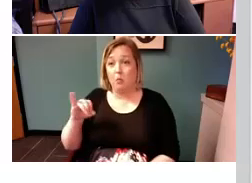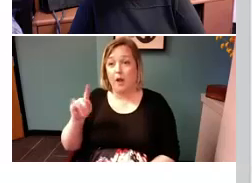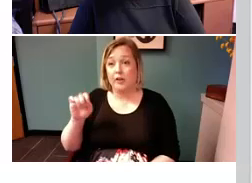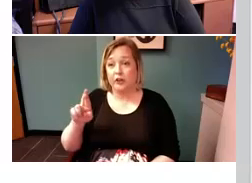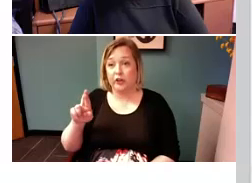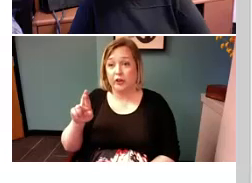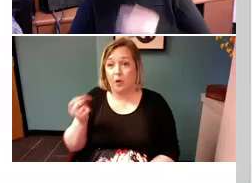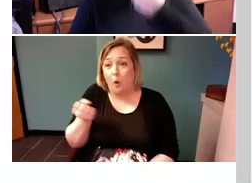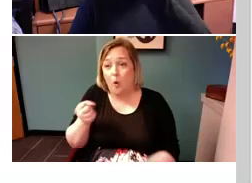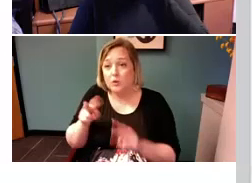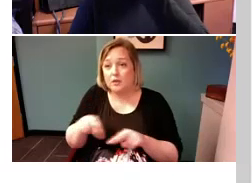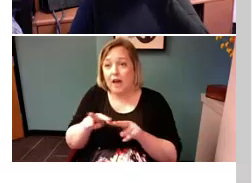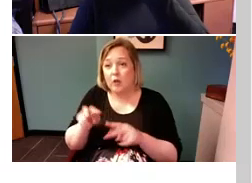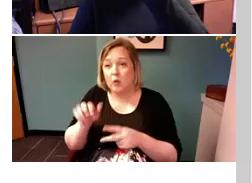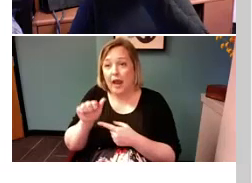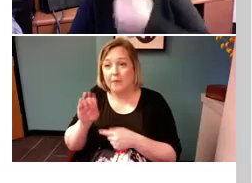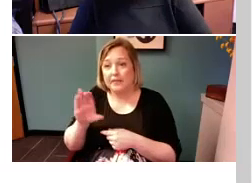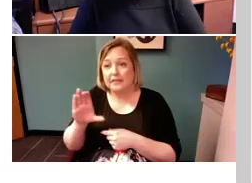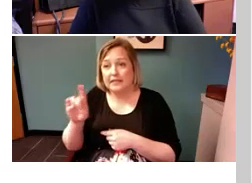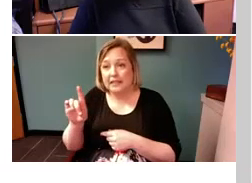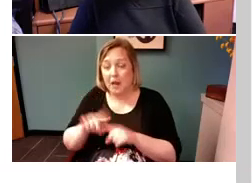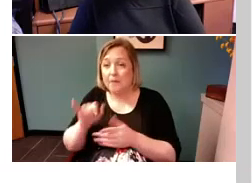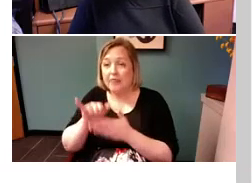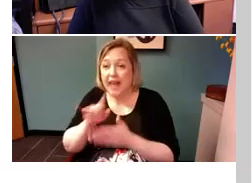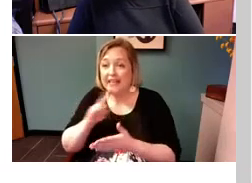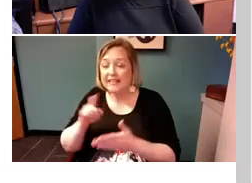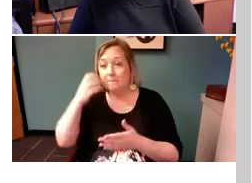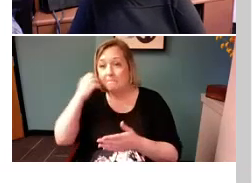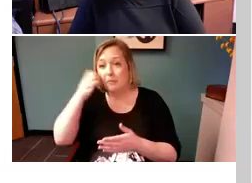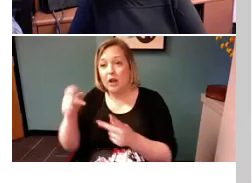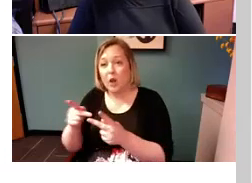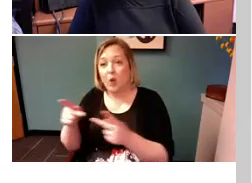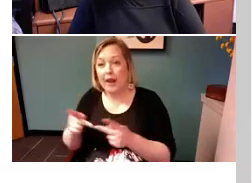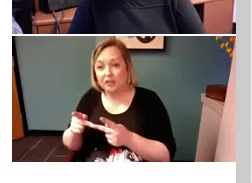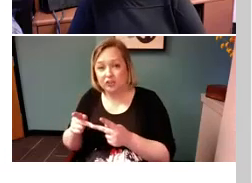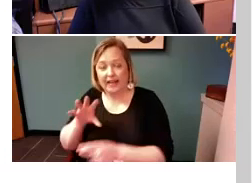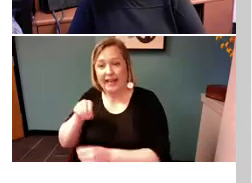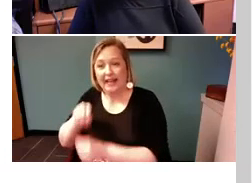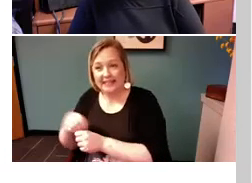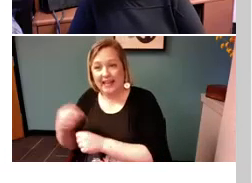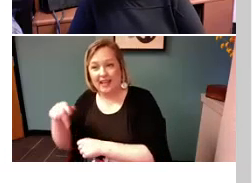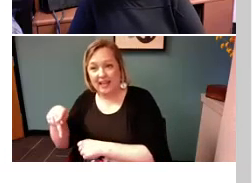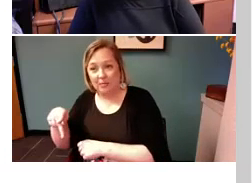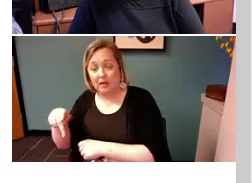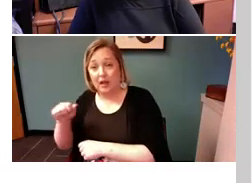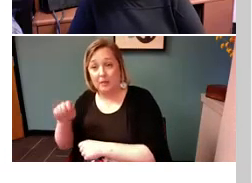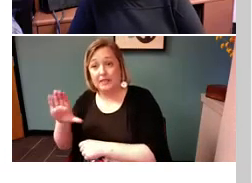where ABCD is a memory location inside heap, where ABCD holds these values 0, 1, 2, and 3.